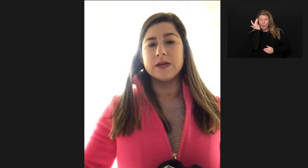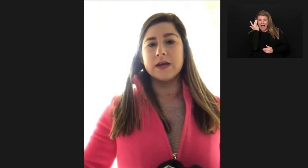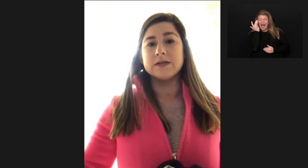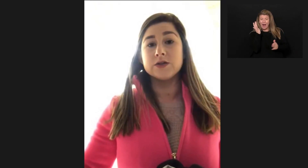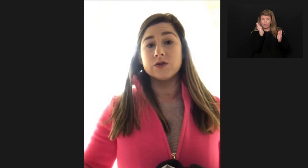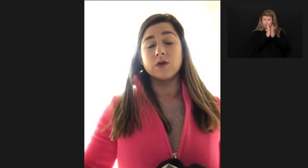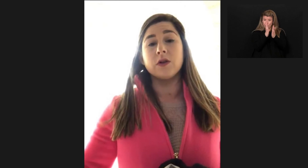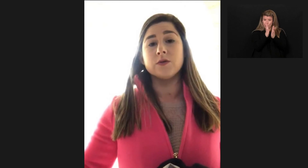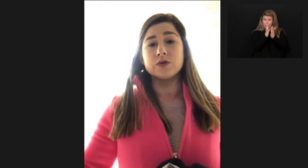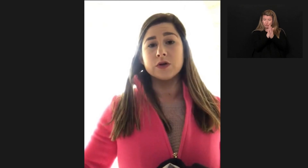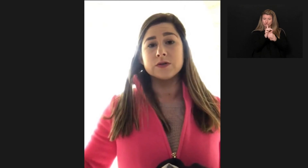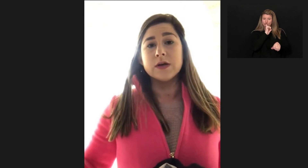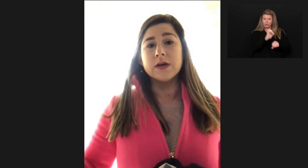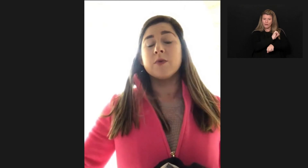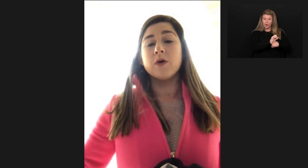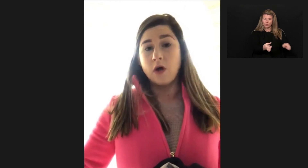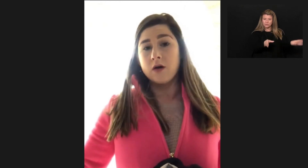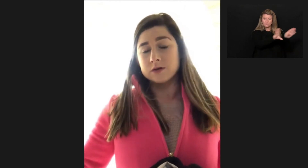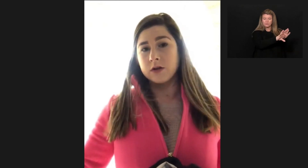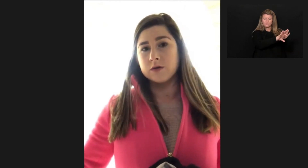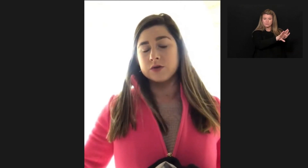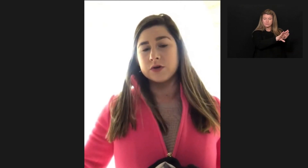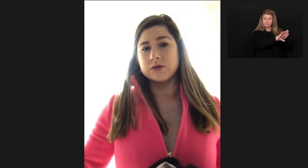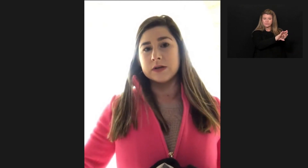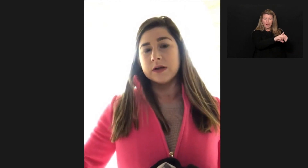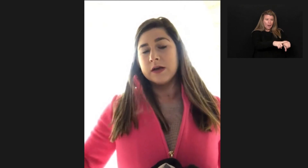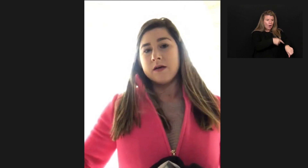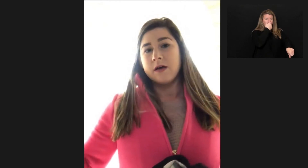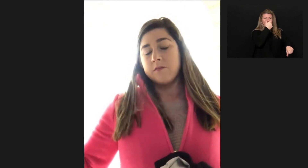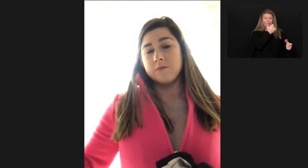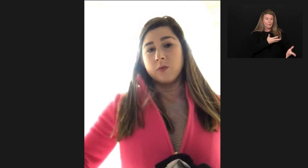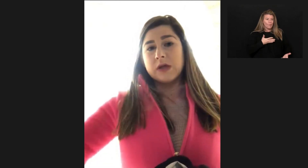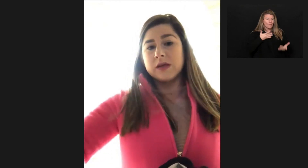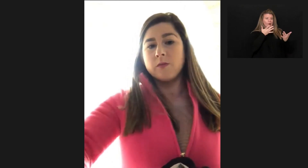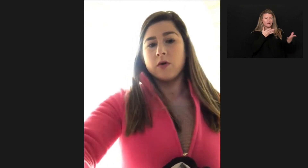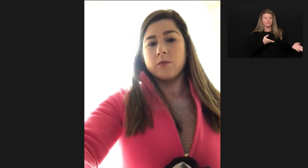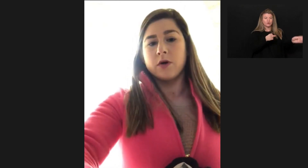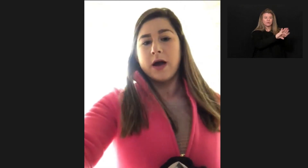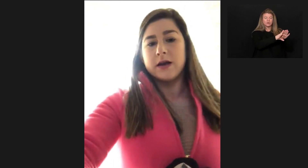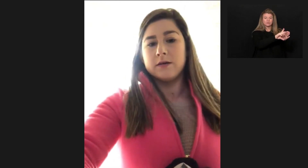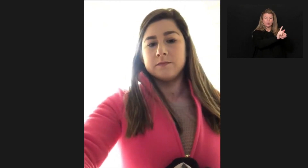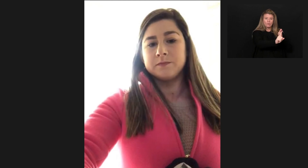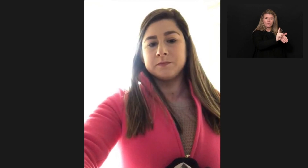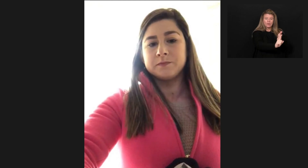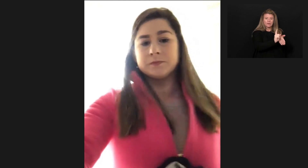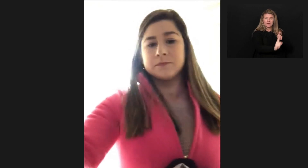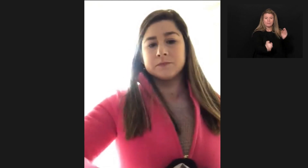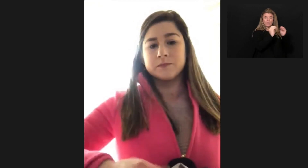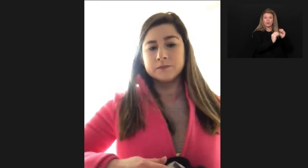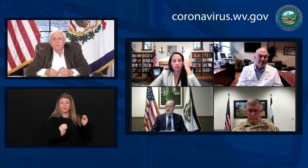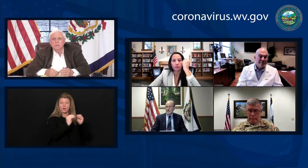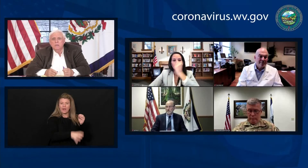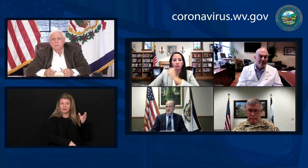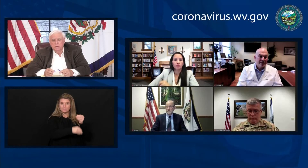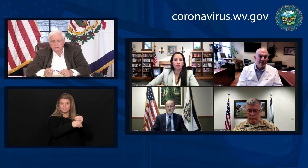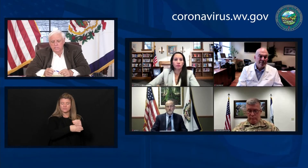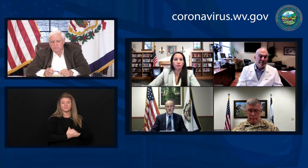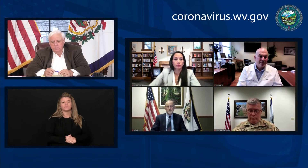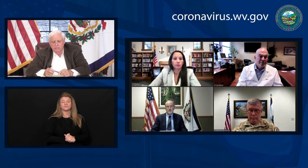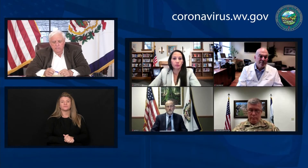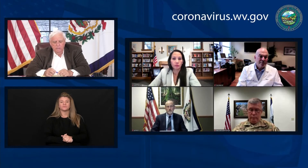that we're seeing additional closures, prolonged closures, and weekly more and more added?